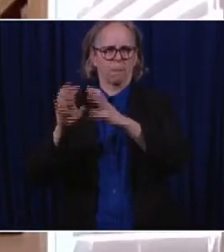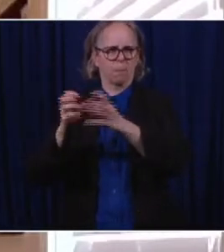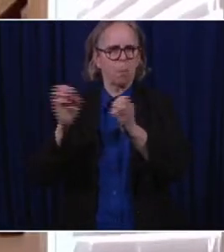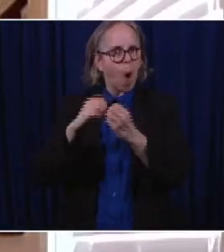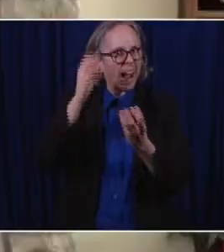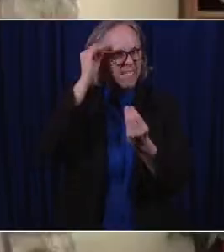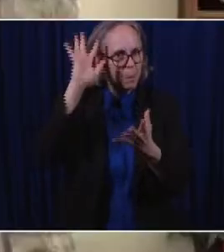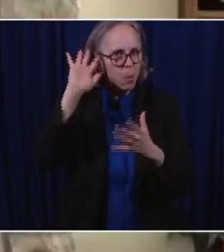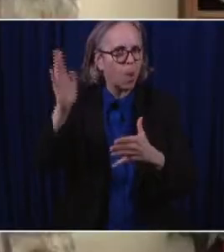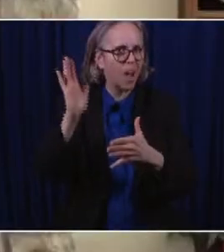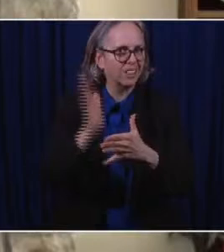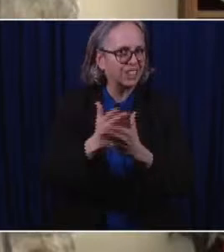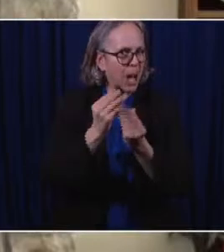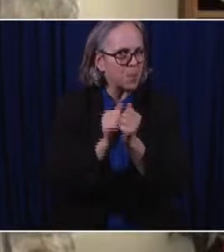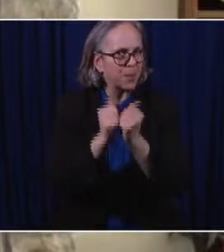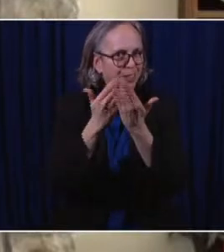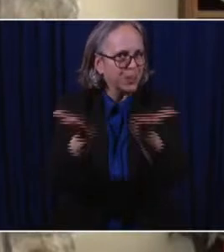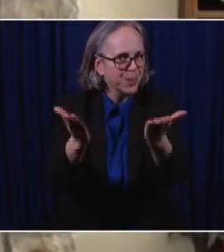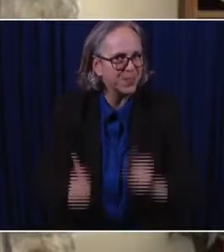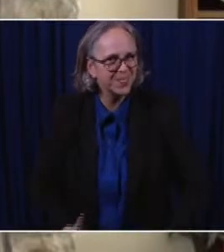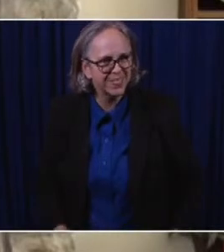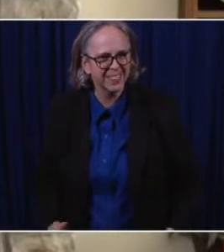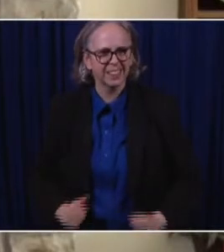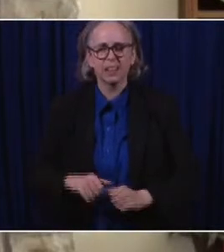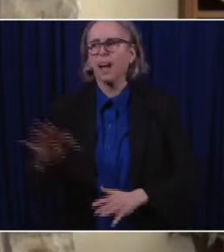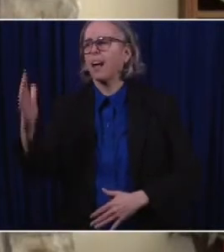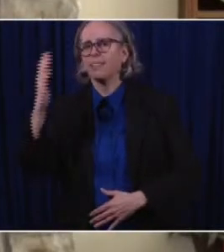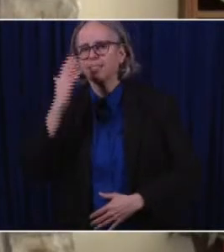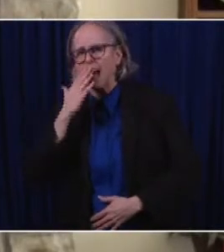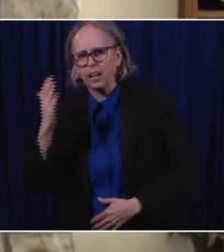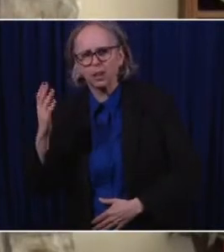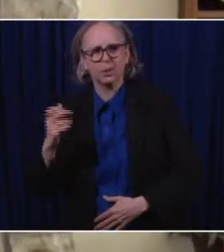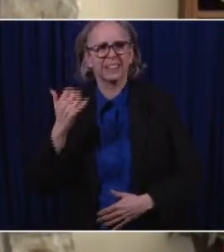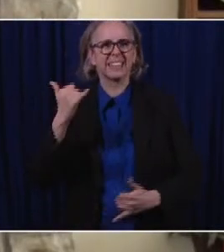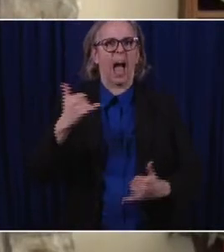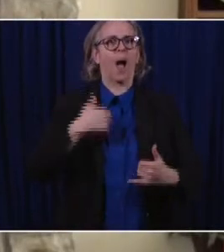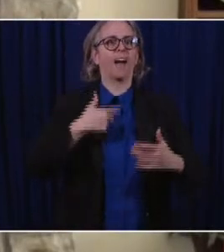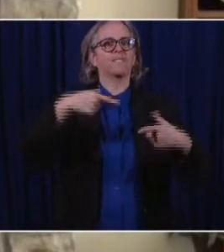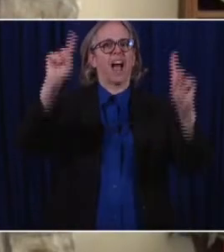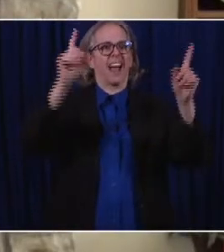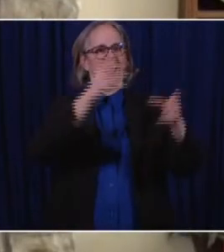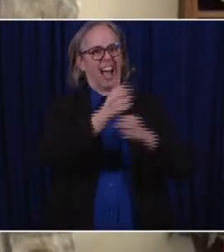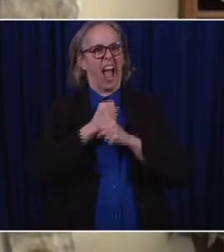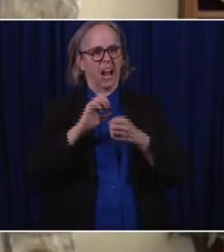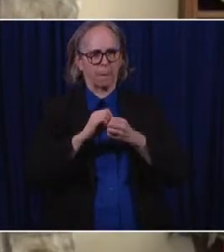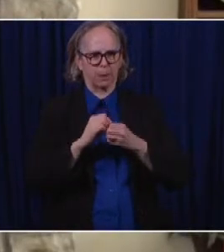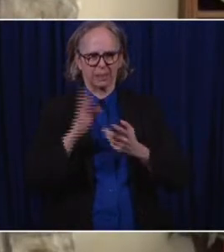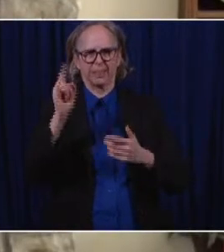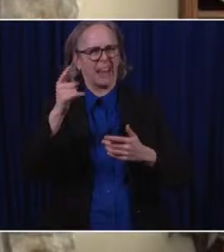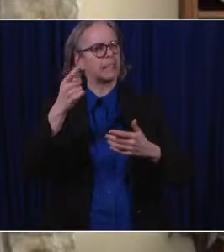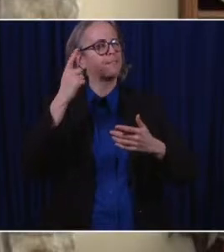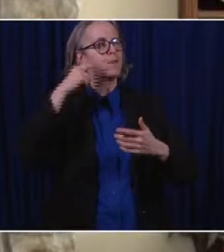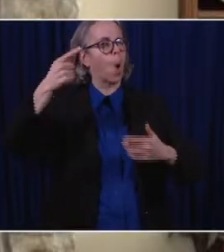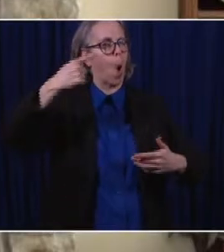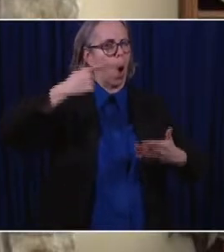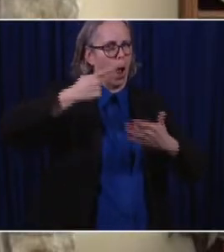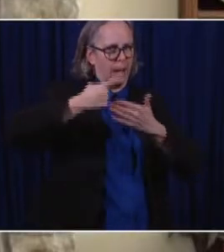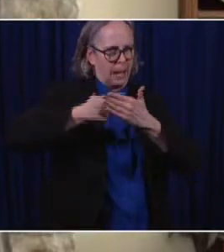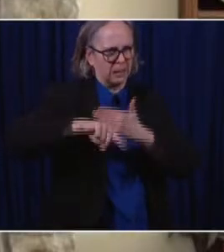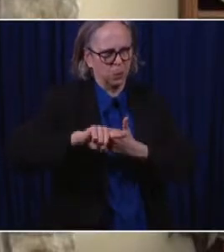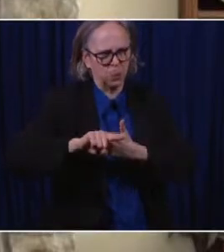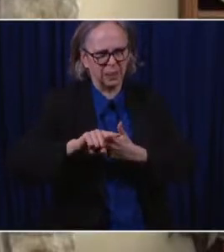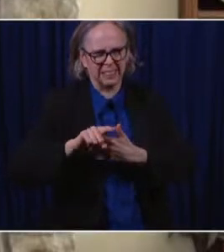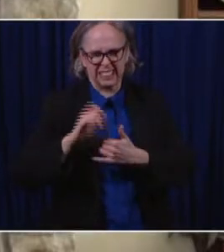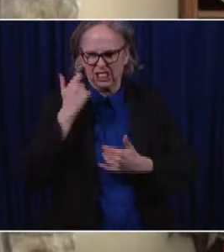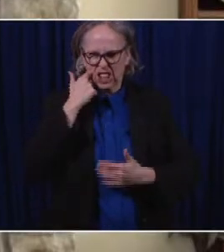Doctor, thank you very much. Let me give you the numbers for, this is next week, and we just were notified by the federal